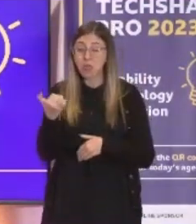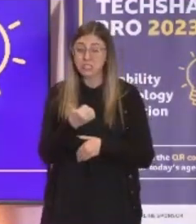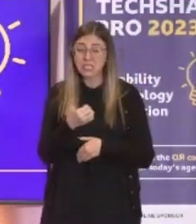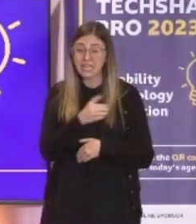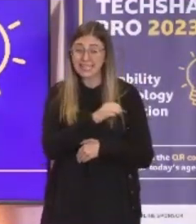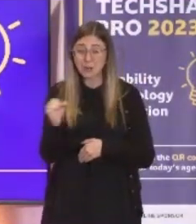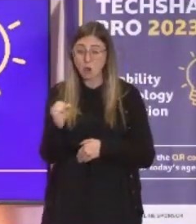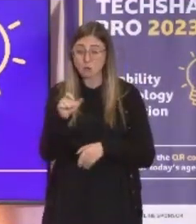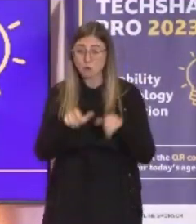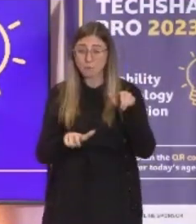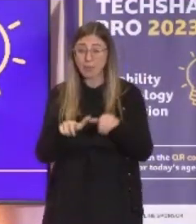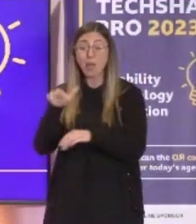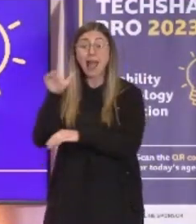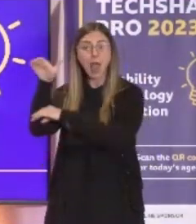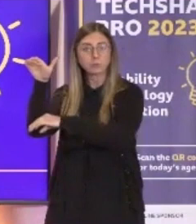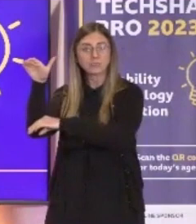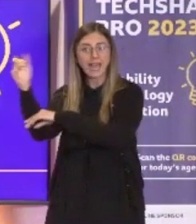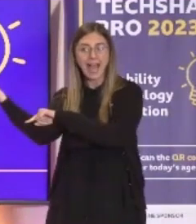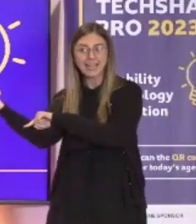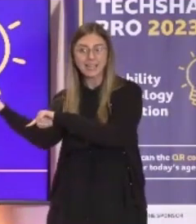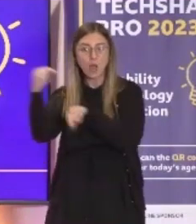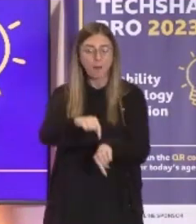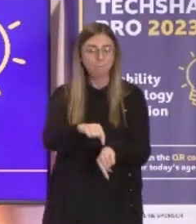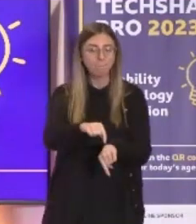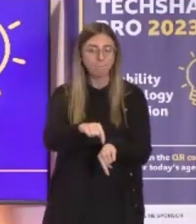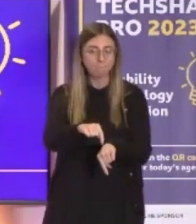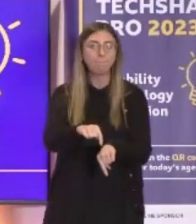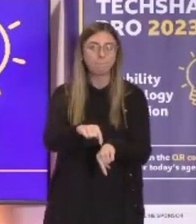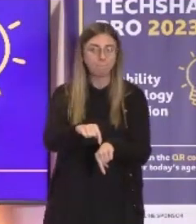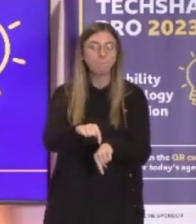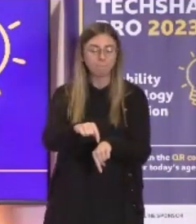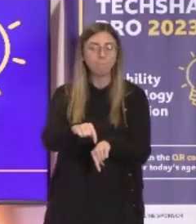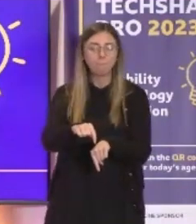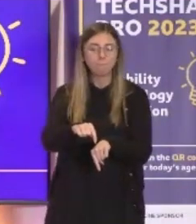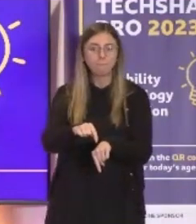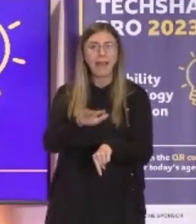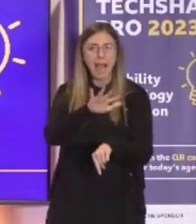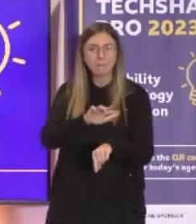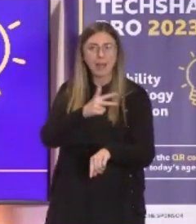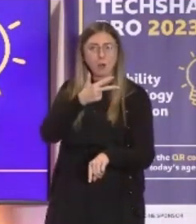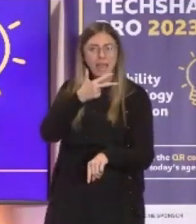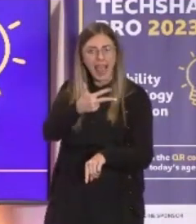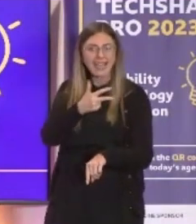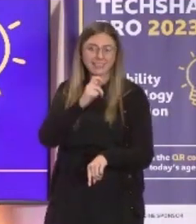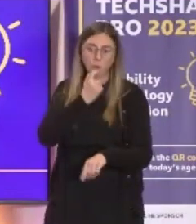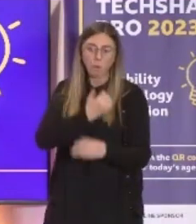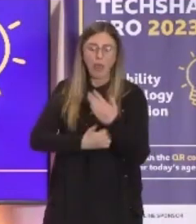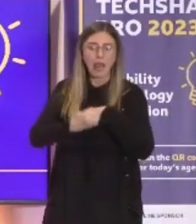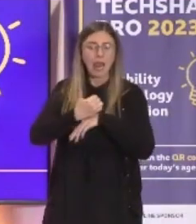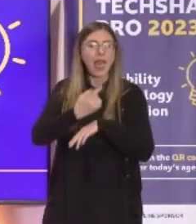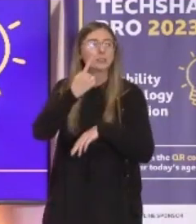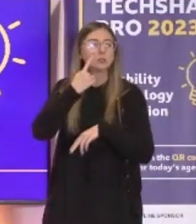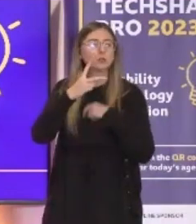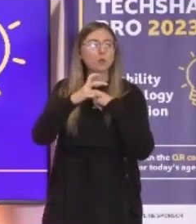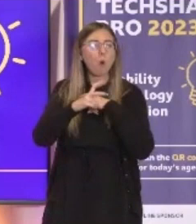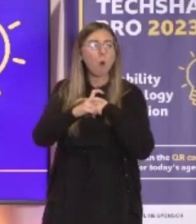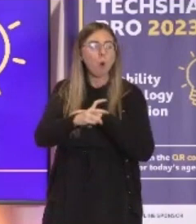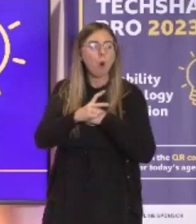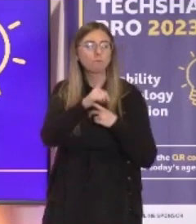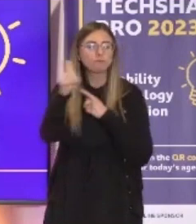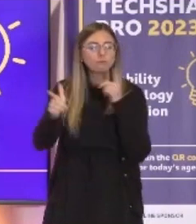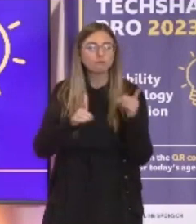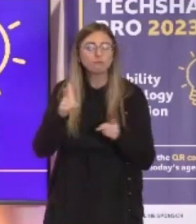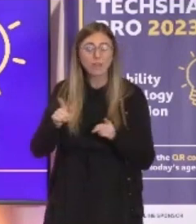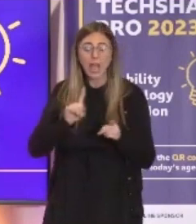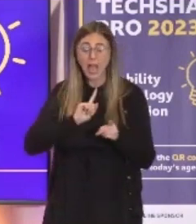people from outside of Google come through in this period of time. There's about 8 of us who give tours. We've got a dedicated schedule because it's